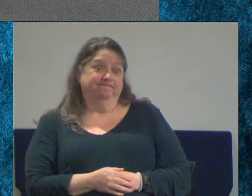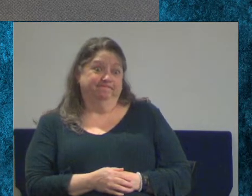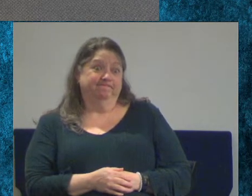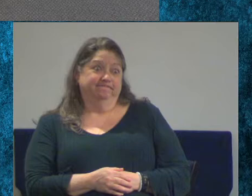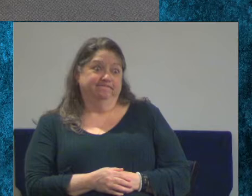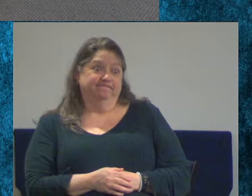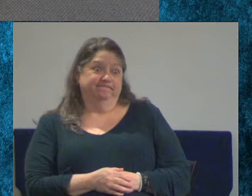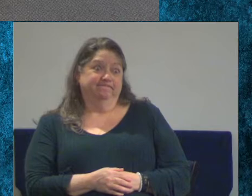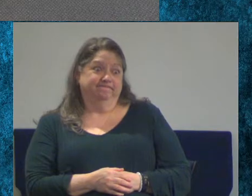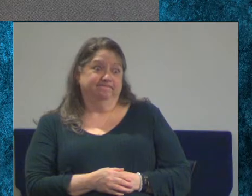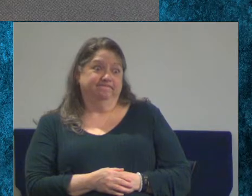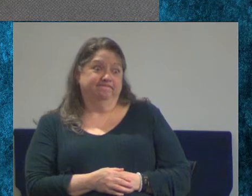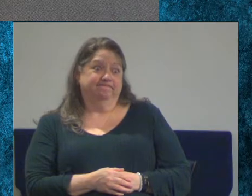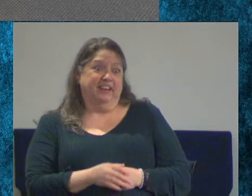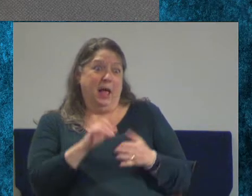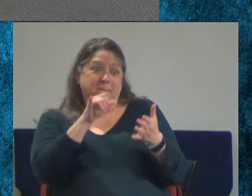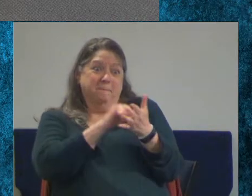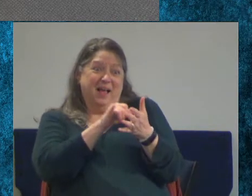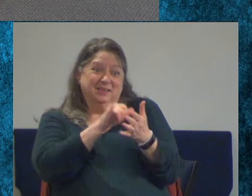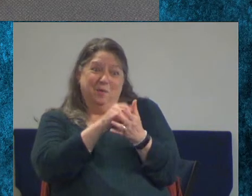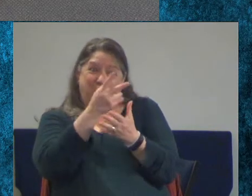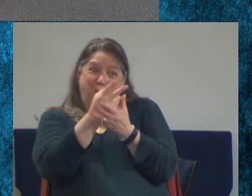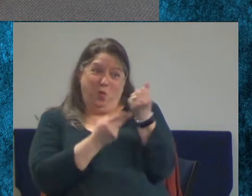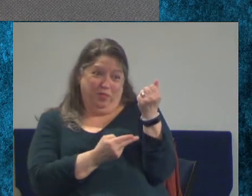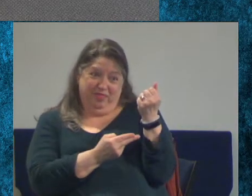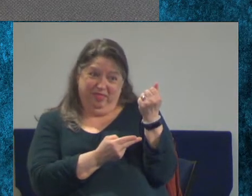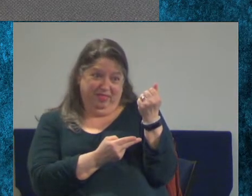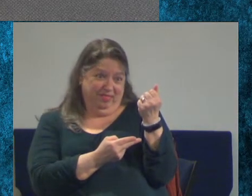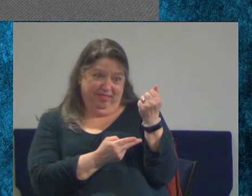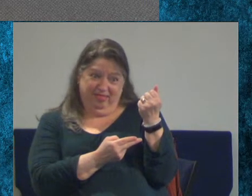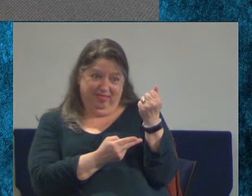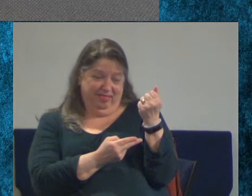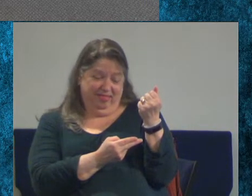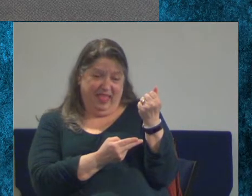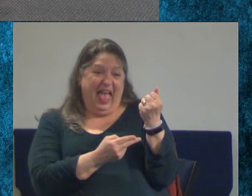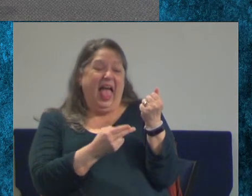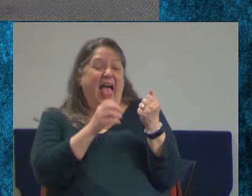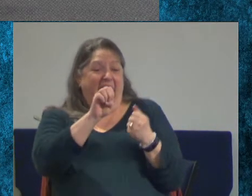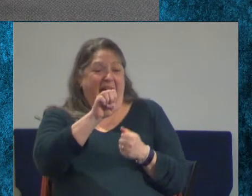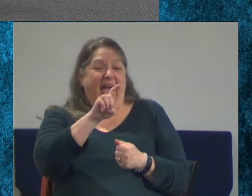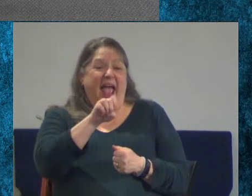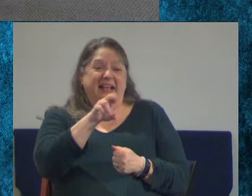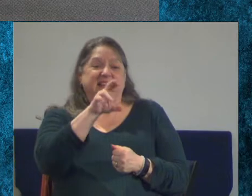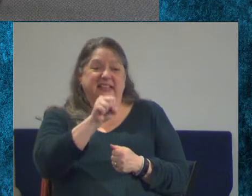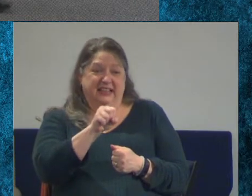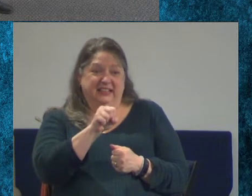One of the commandments not to do in the book of Exodus, right? He calls us liars. In fact, he says